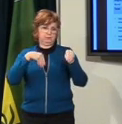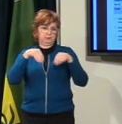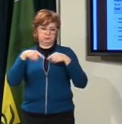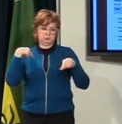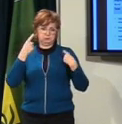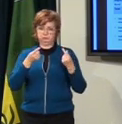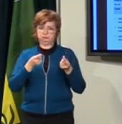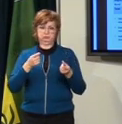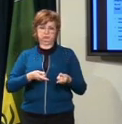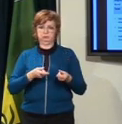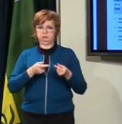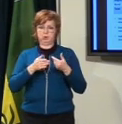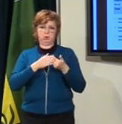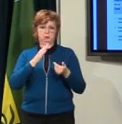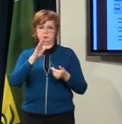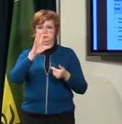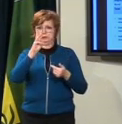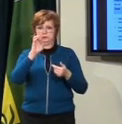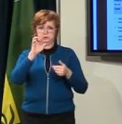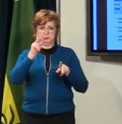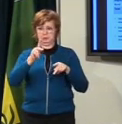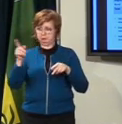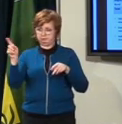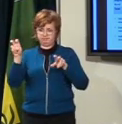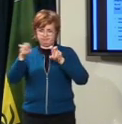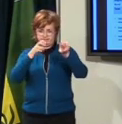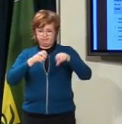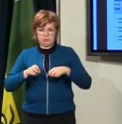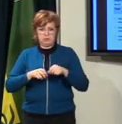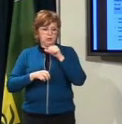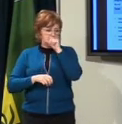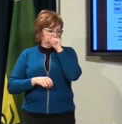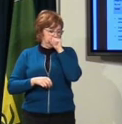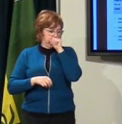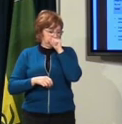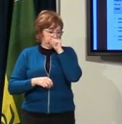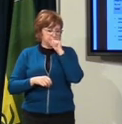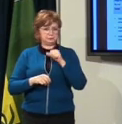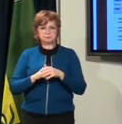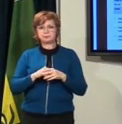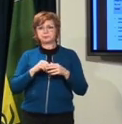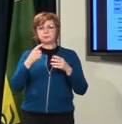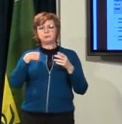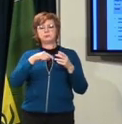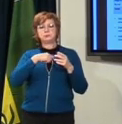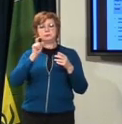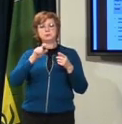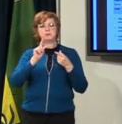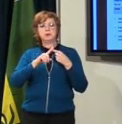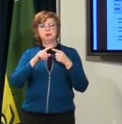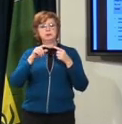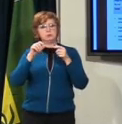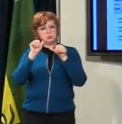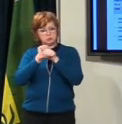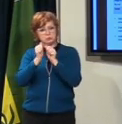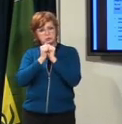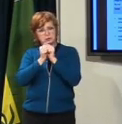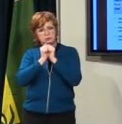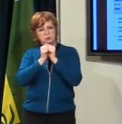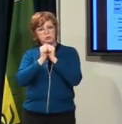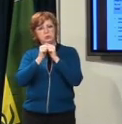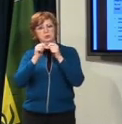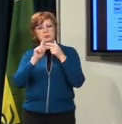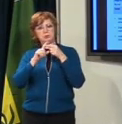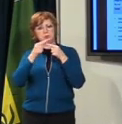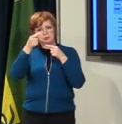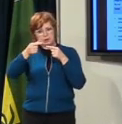588 FTEs that have been identified. And we are continuing to work with partners in order to supplement our workforce, be